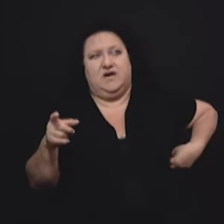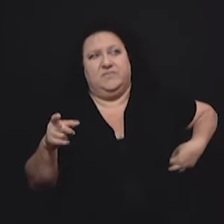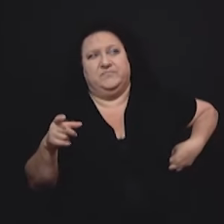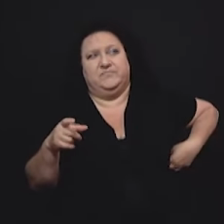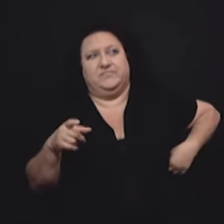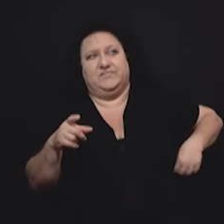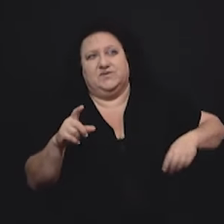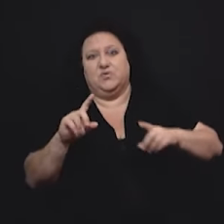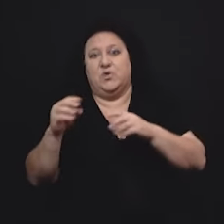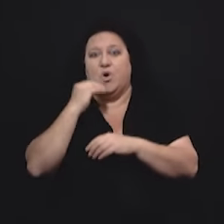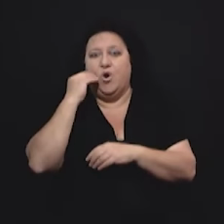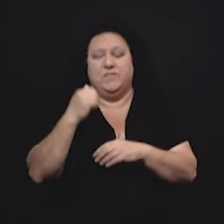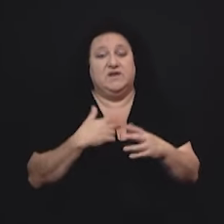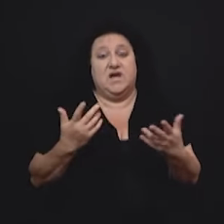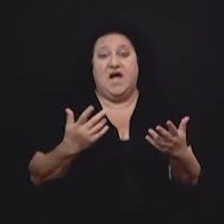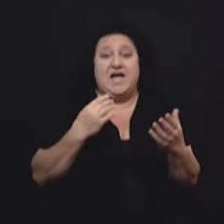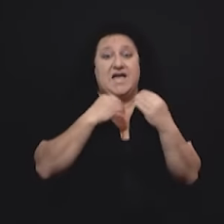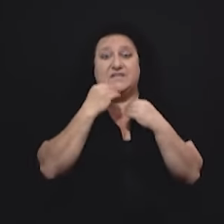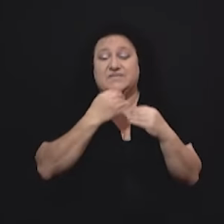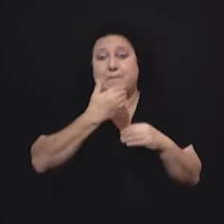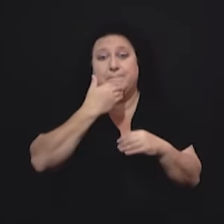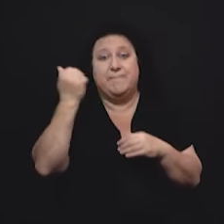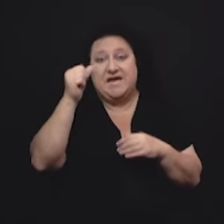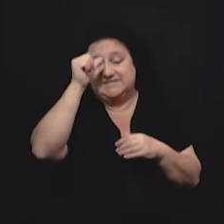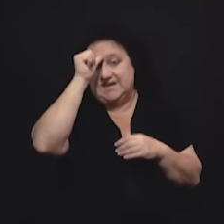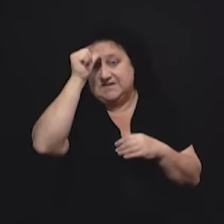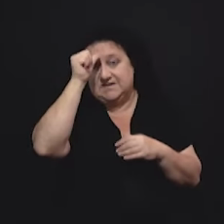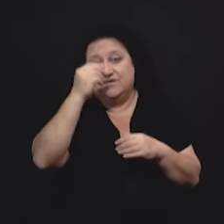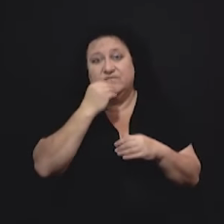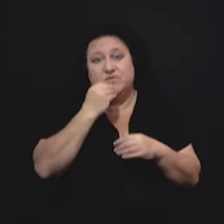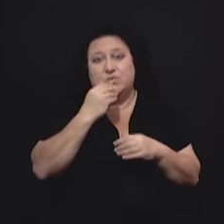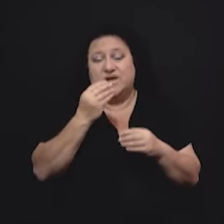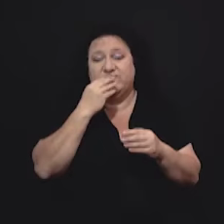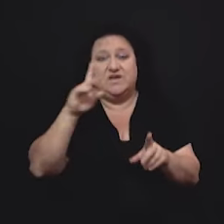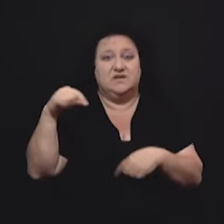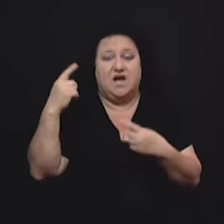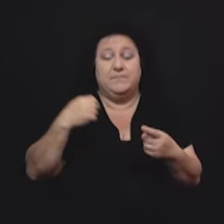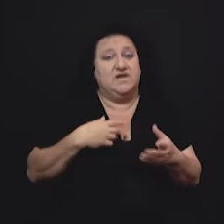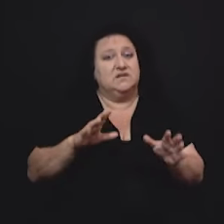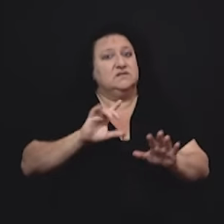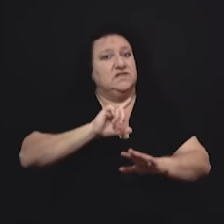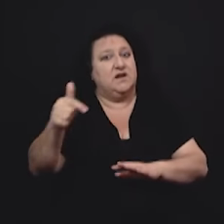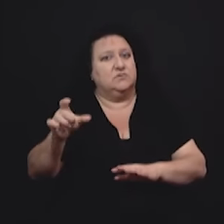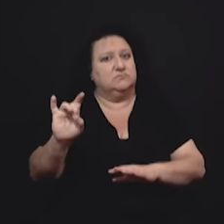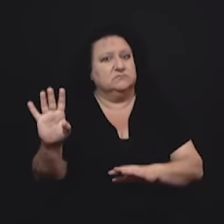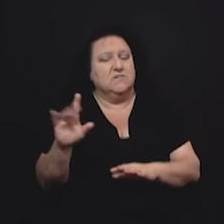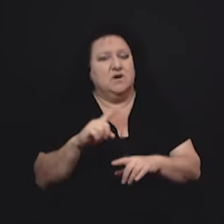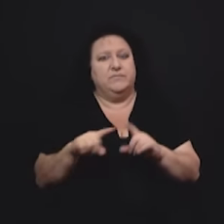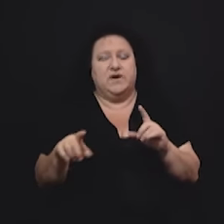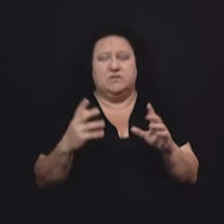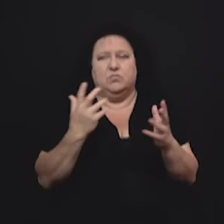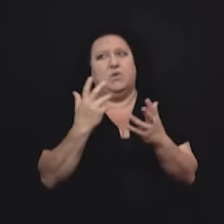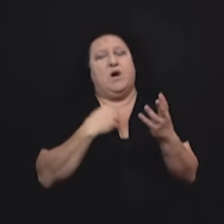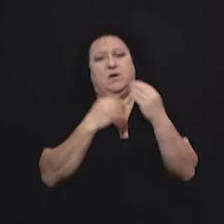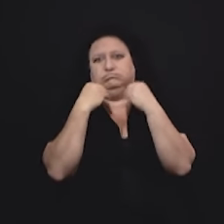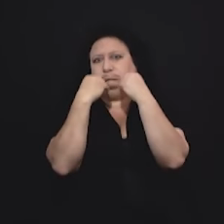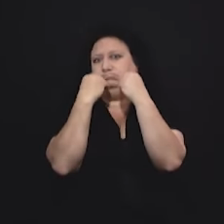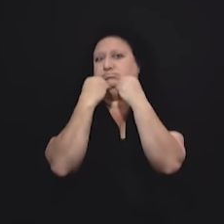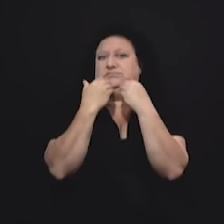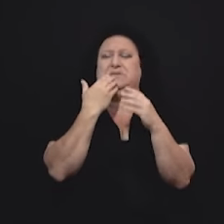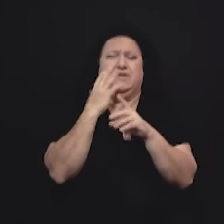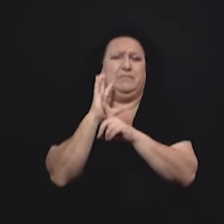I ate heartburn. It felt like fire. Shut up. Jonah was talking about heartburn. But it was incredible. There was a time